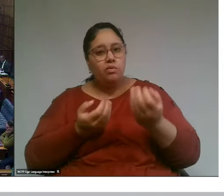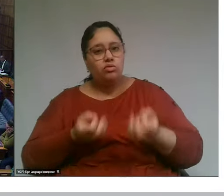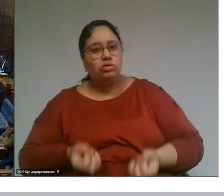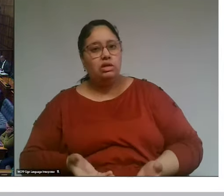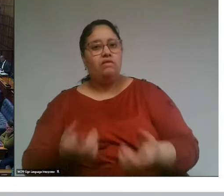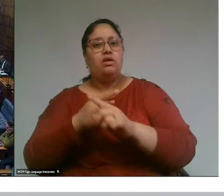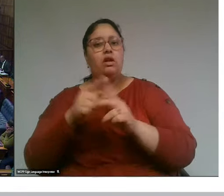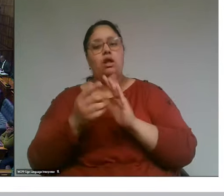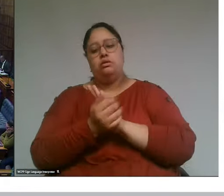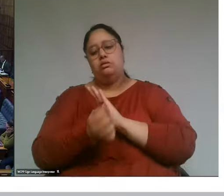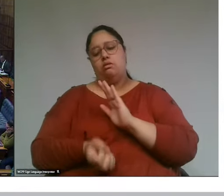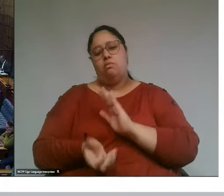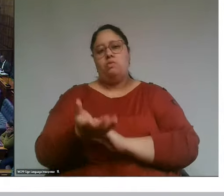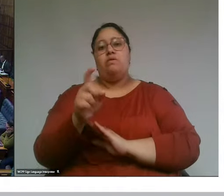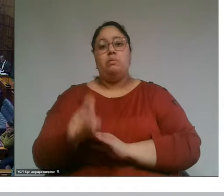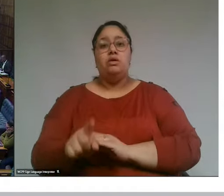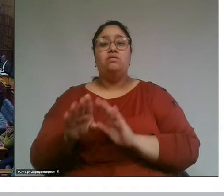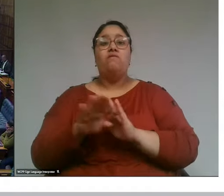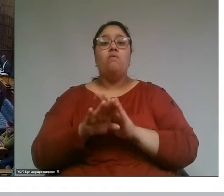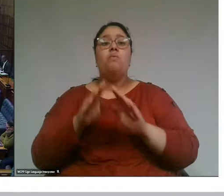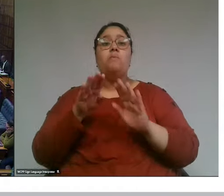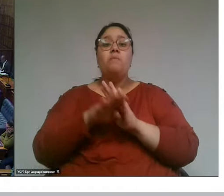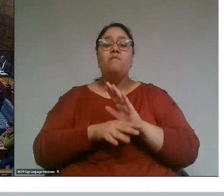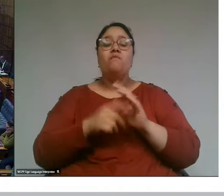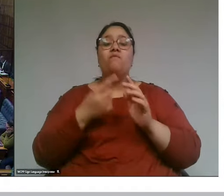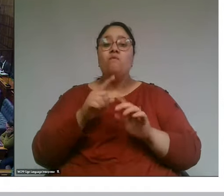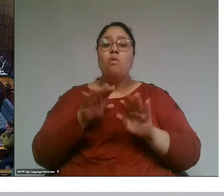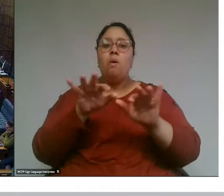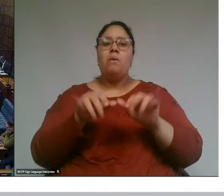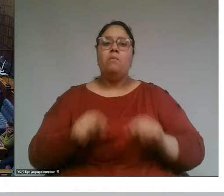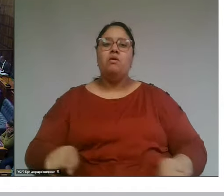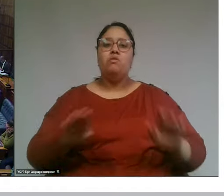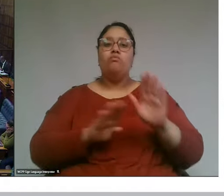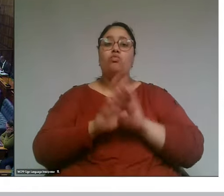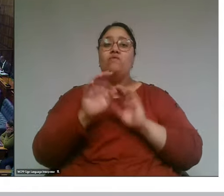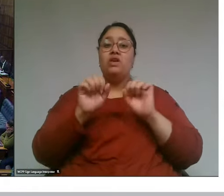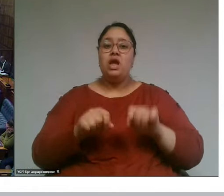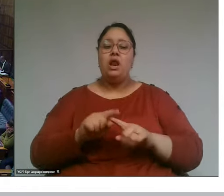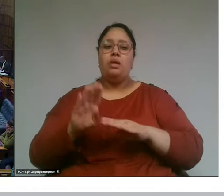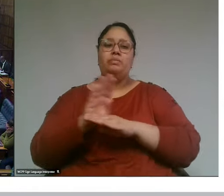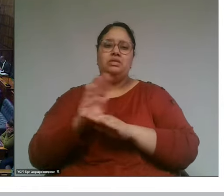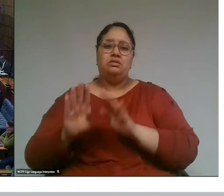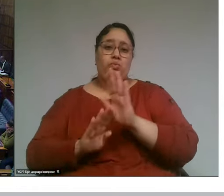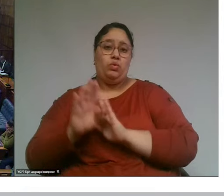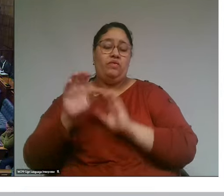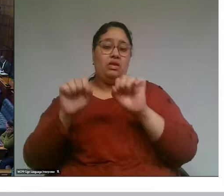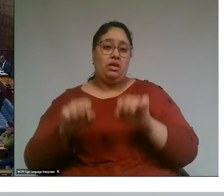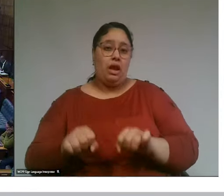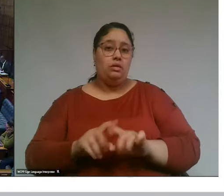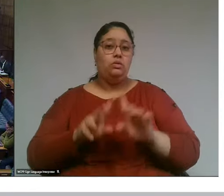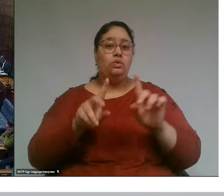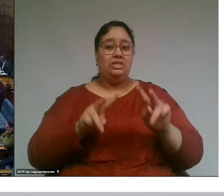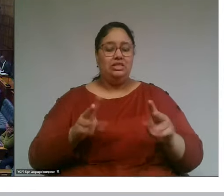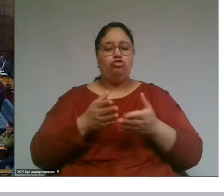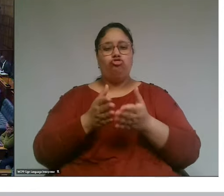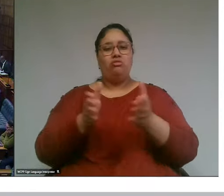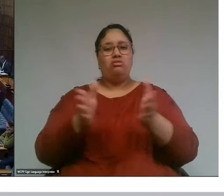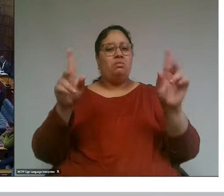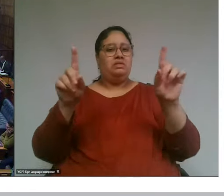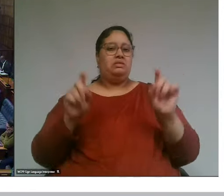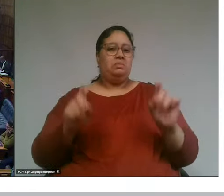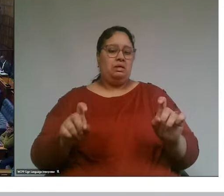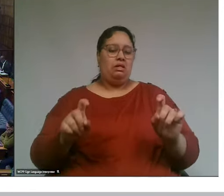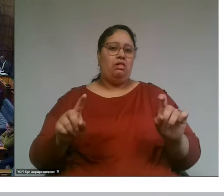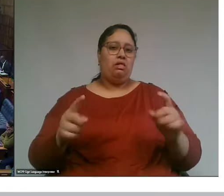necessary skills for people to thrive and for businesses to to to thrive so that's really the general principle of